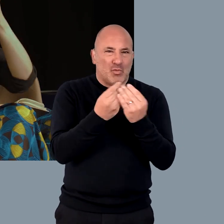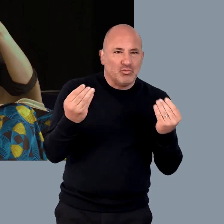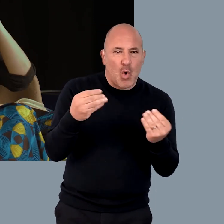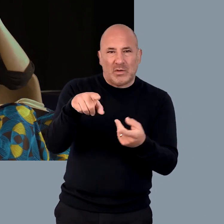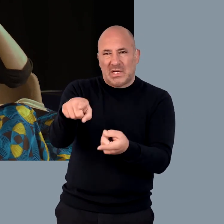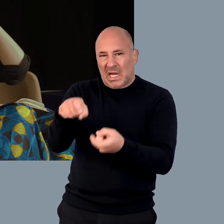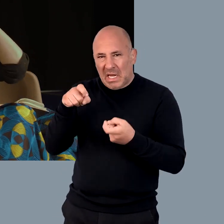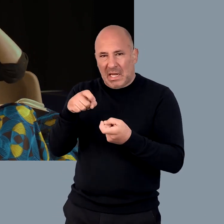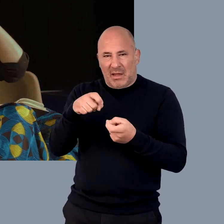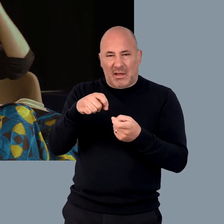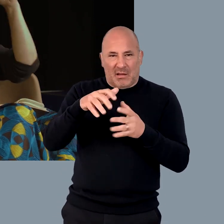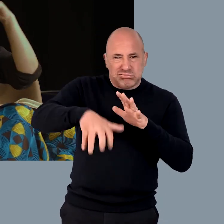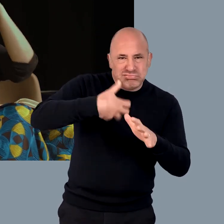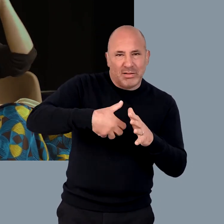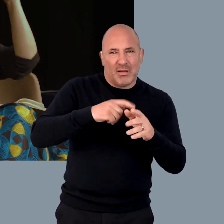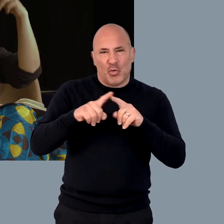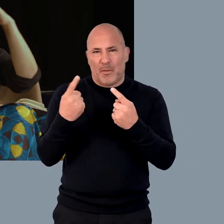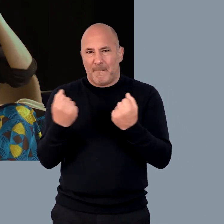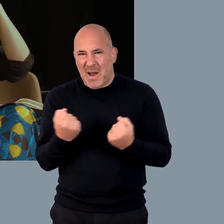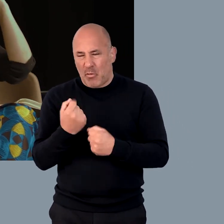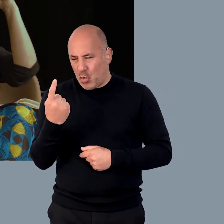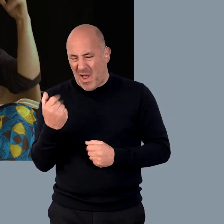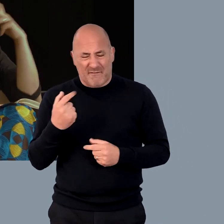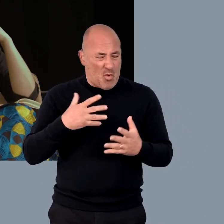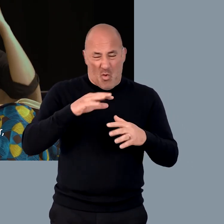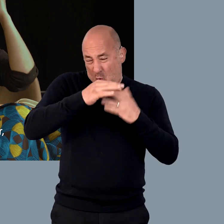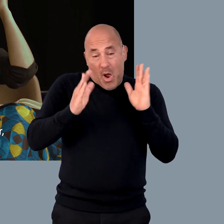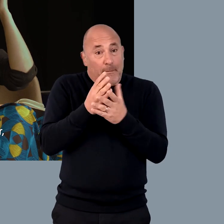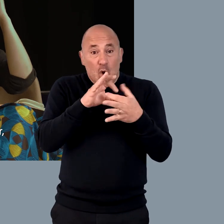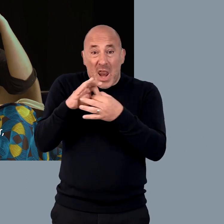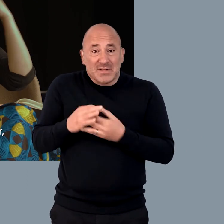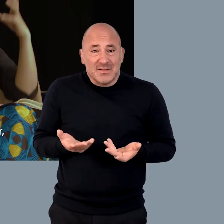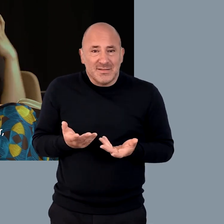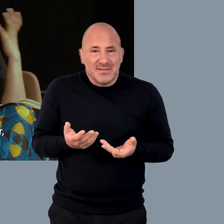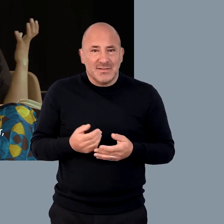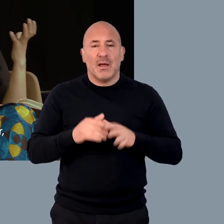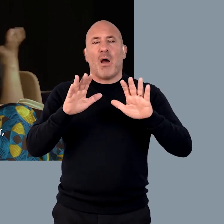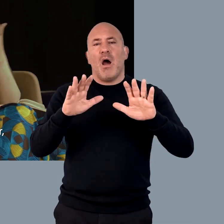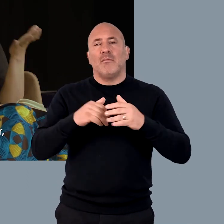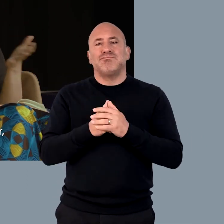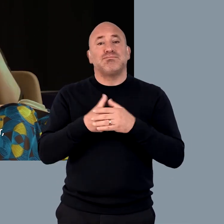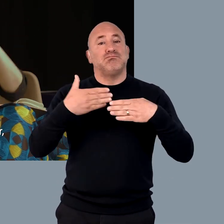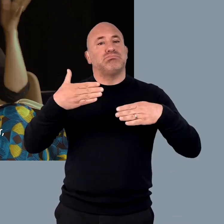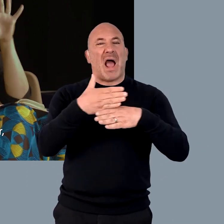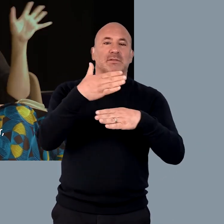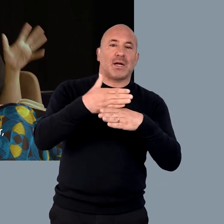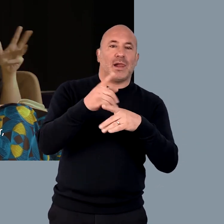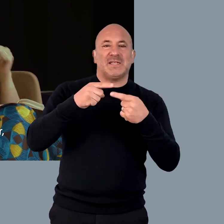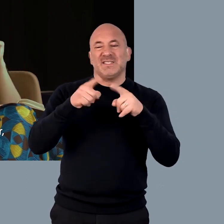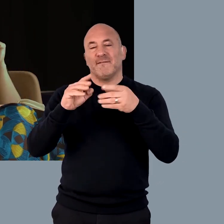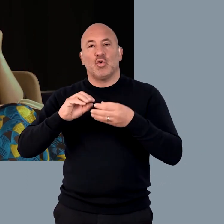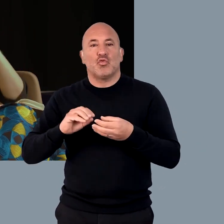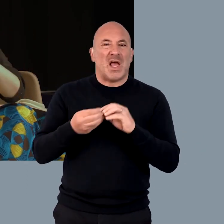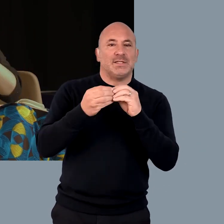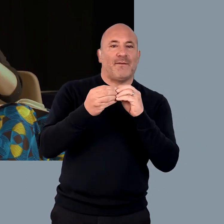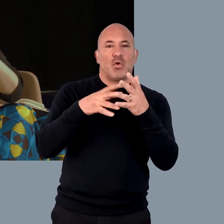that entanglement of, climate and colonialism and resource extraction and, who has power. All these things are all